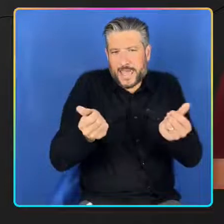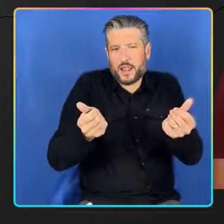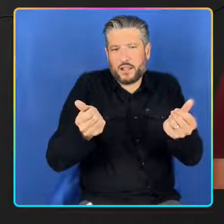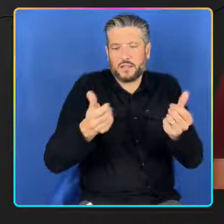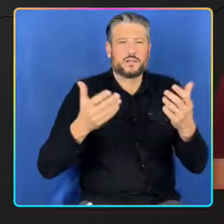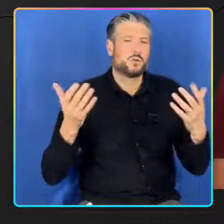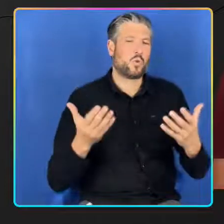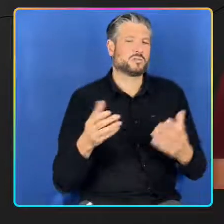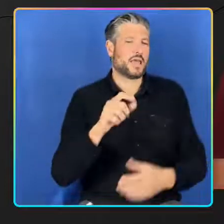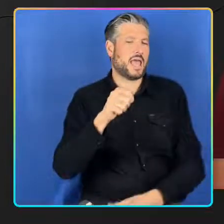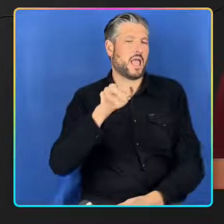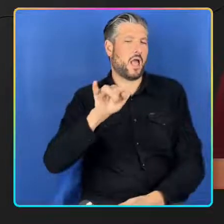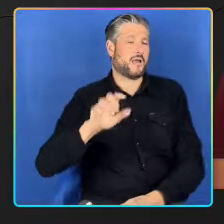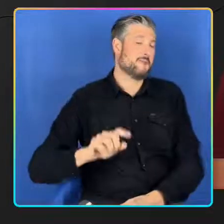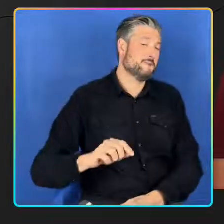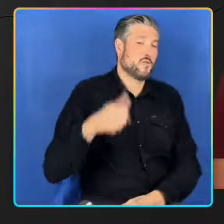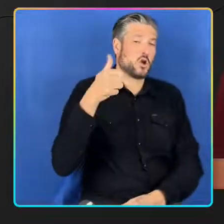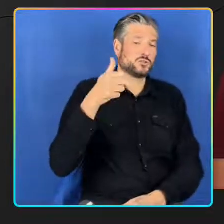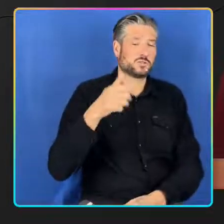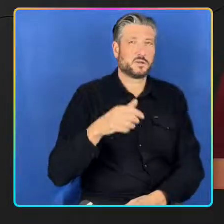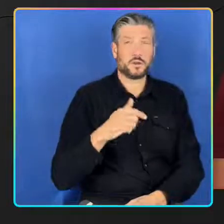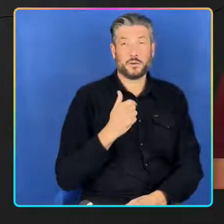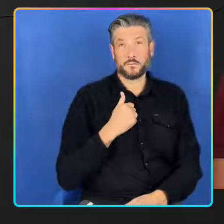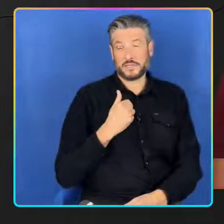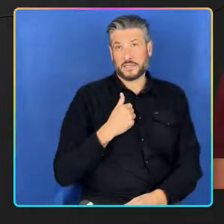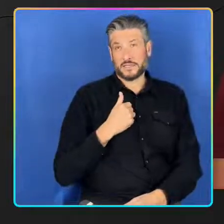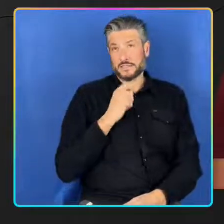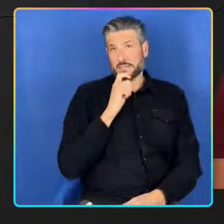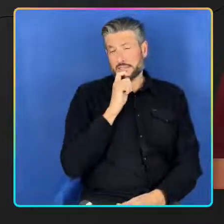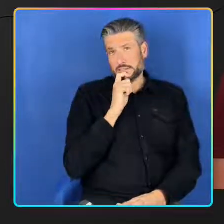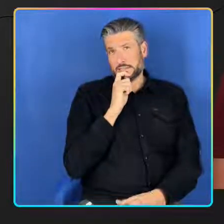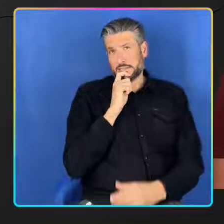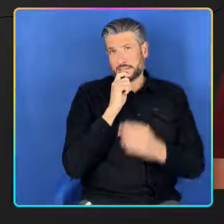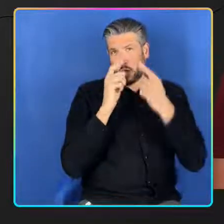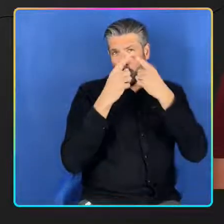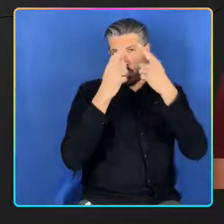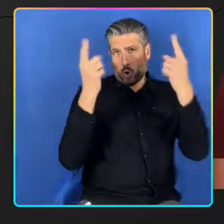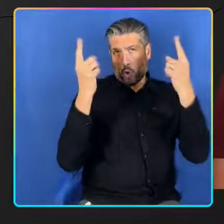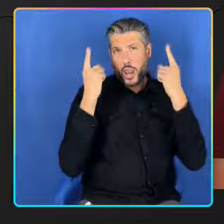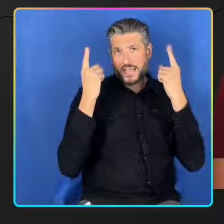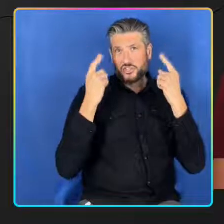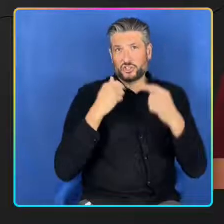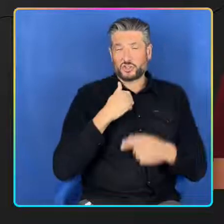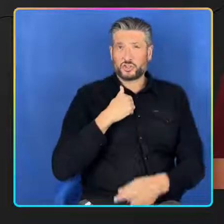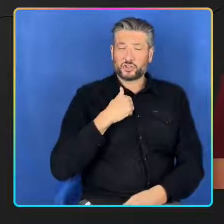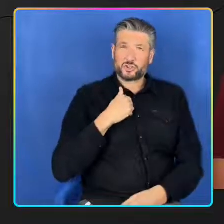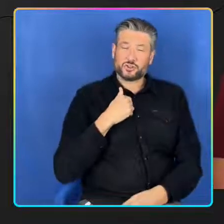Let's see. This would have been in college. It would have been. I did an